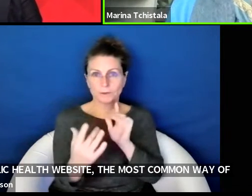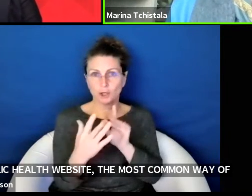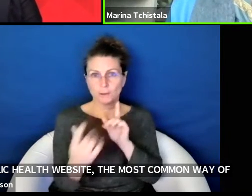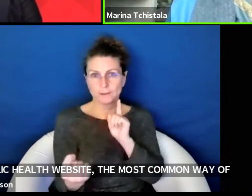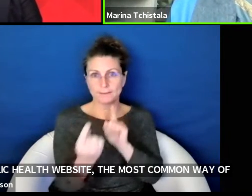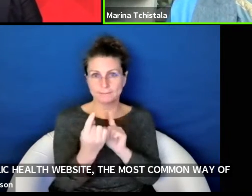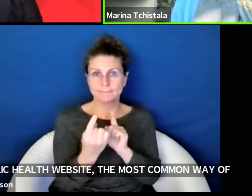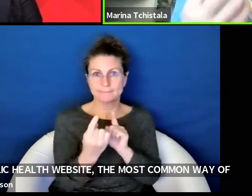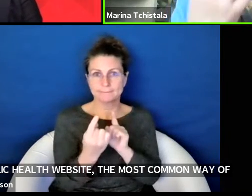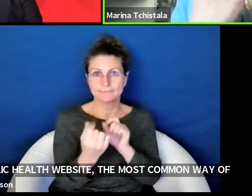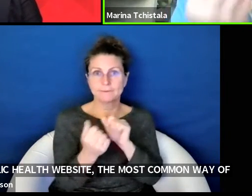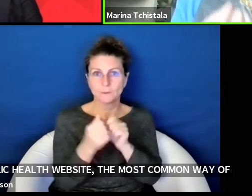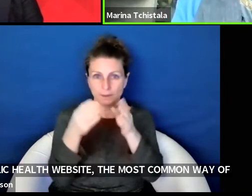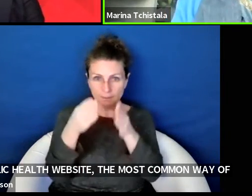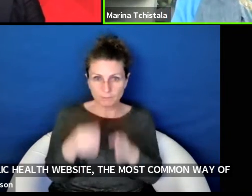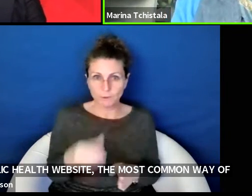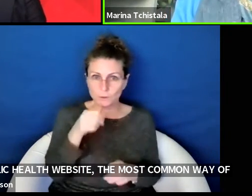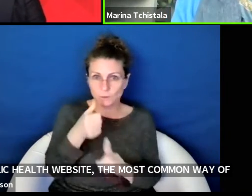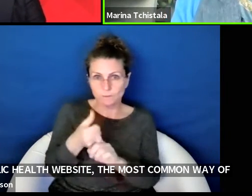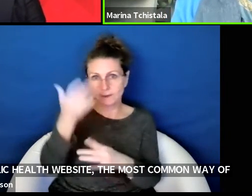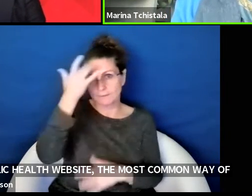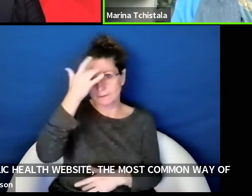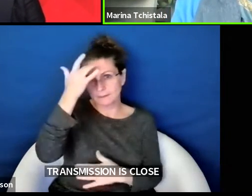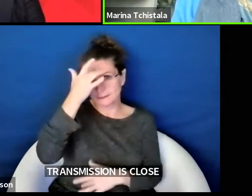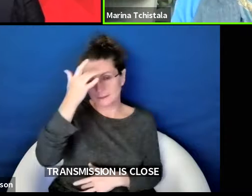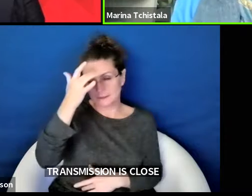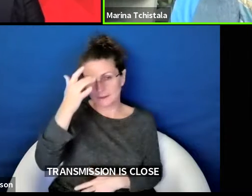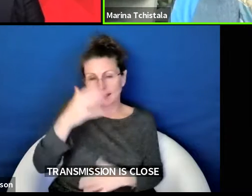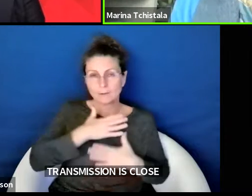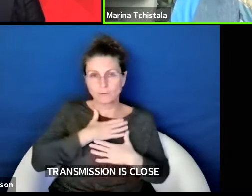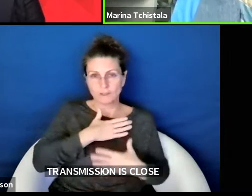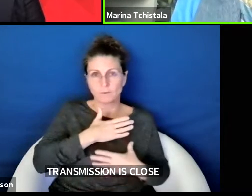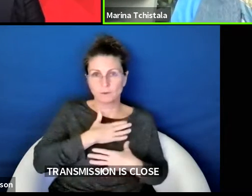the contaminated person. This is for the respiratory way.